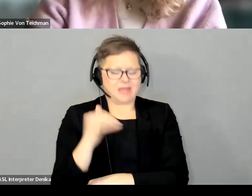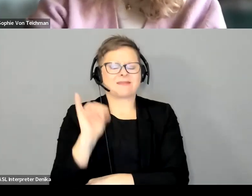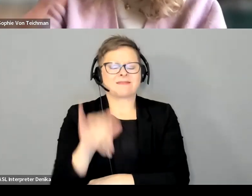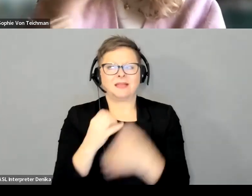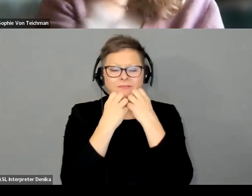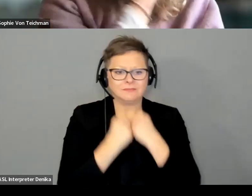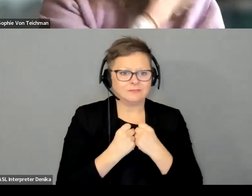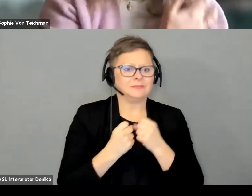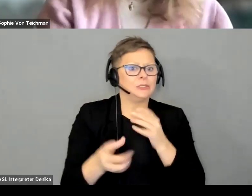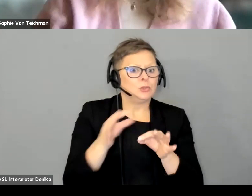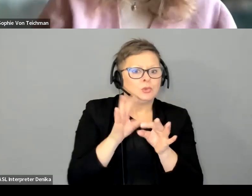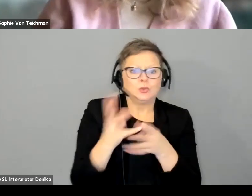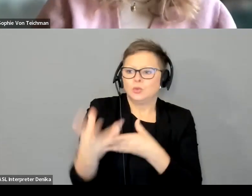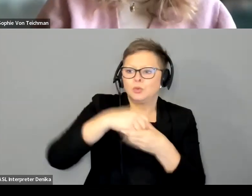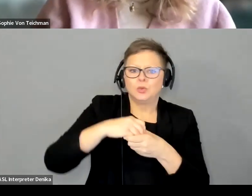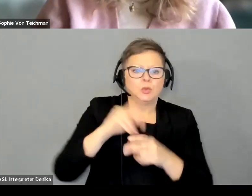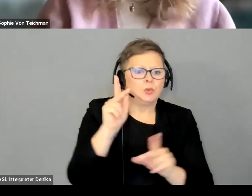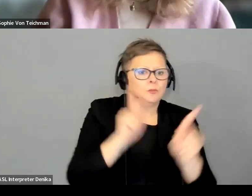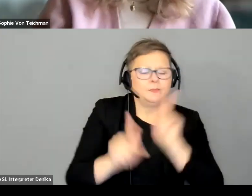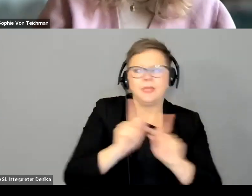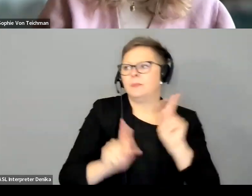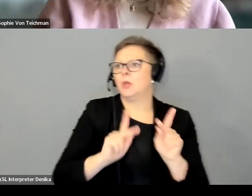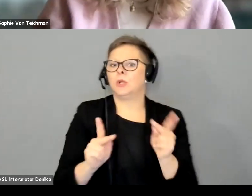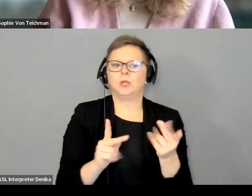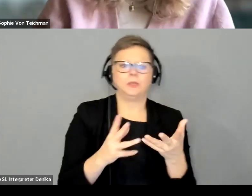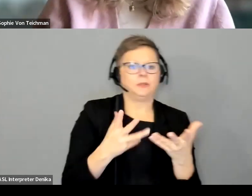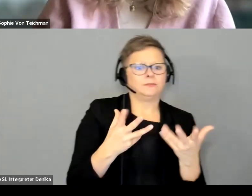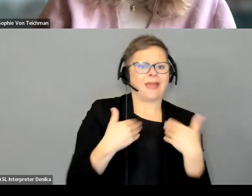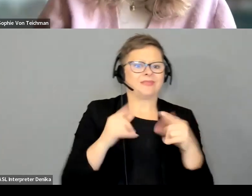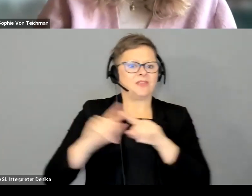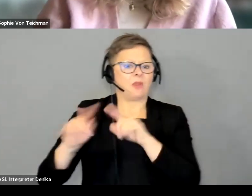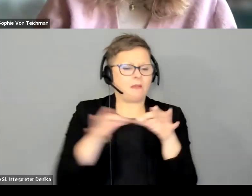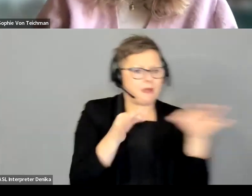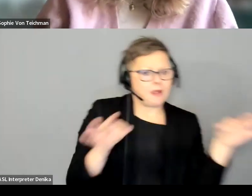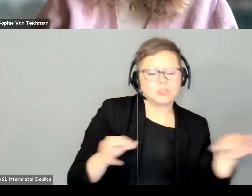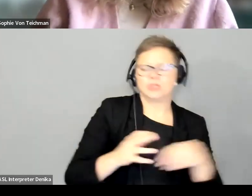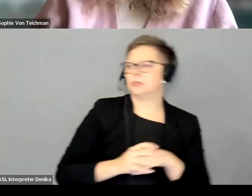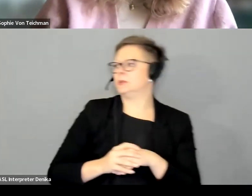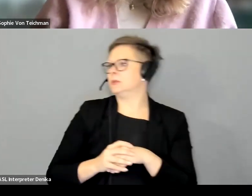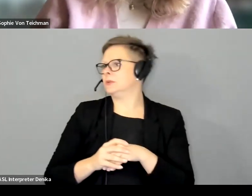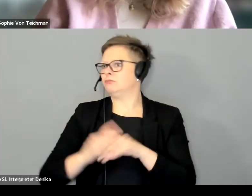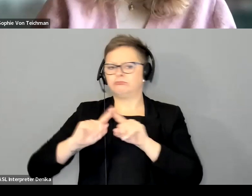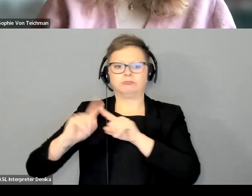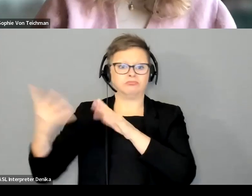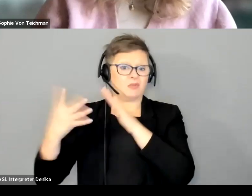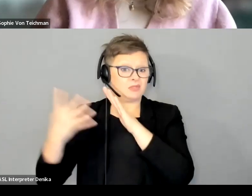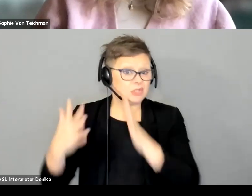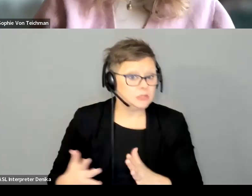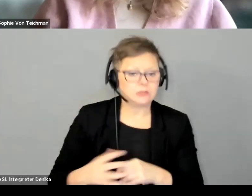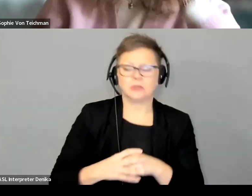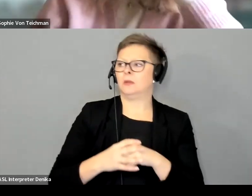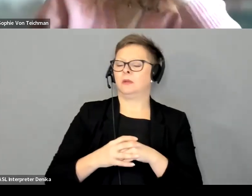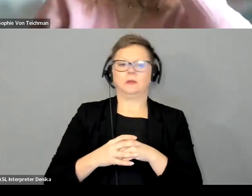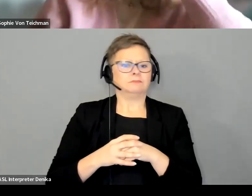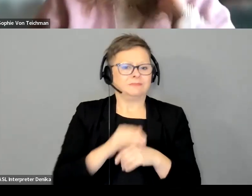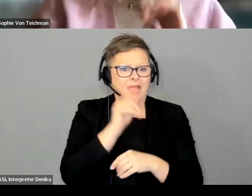newcomers, includes persons who speak languages other than English, includes all people in the space, not just those of us who